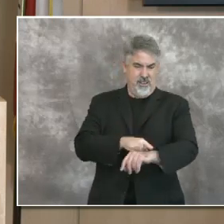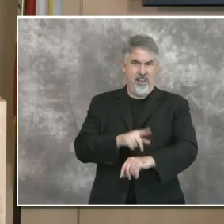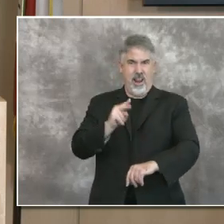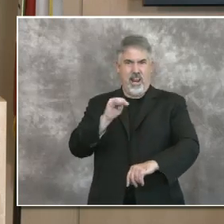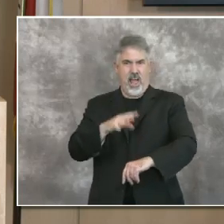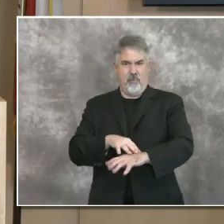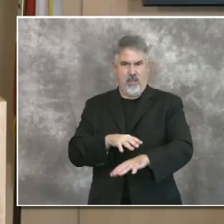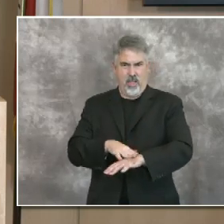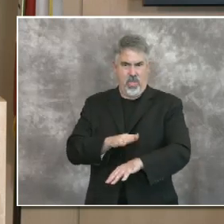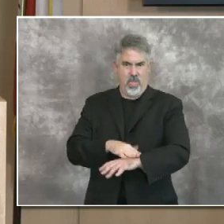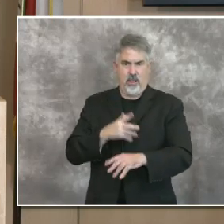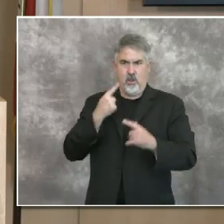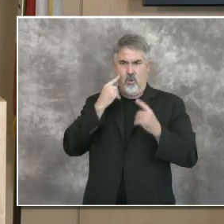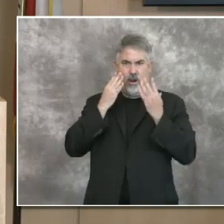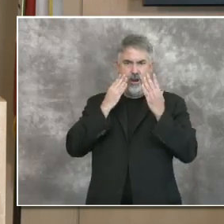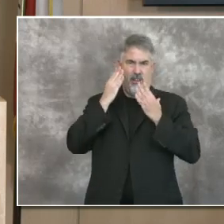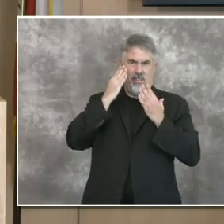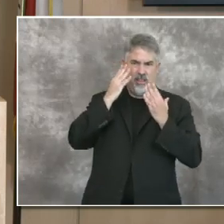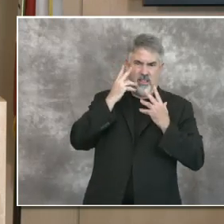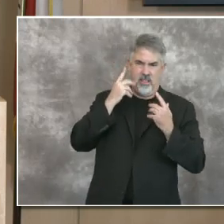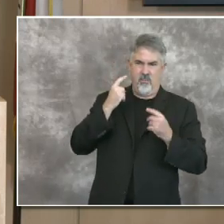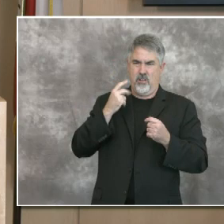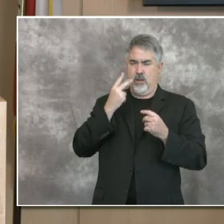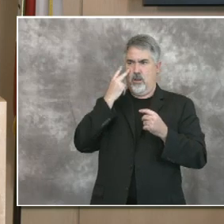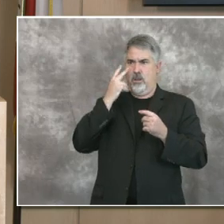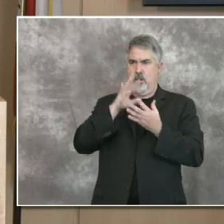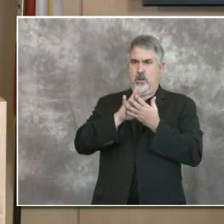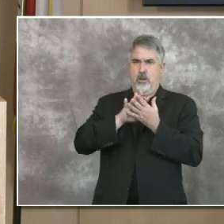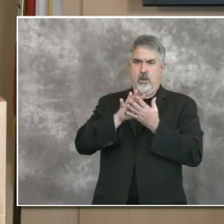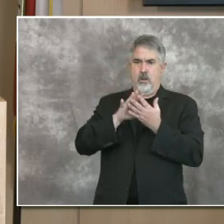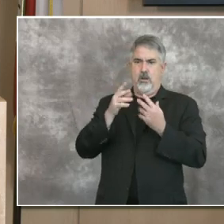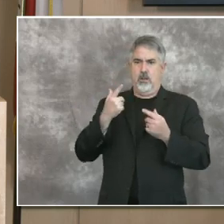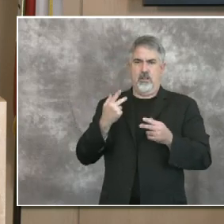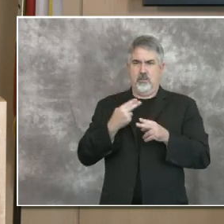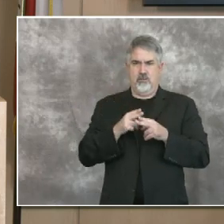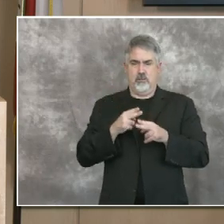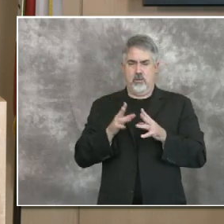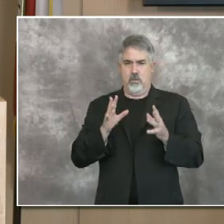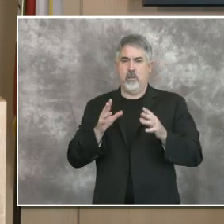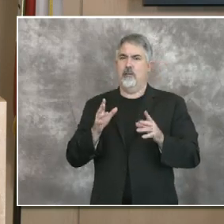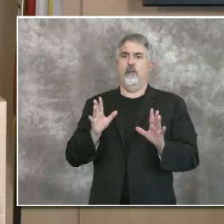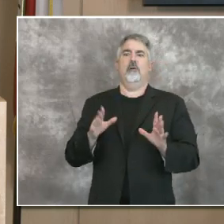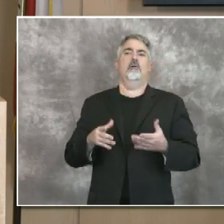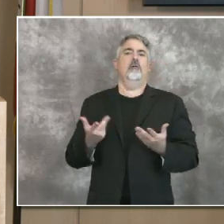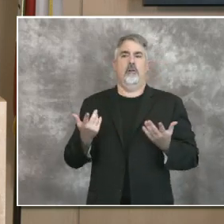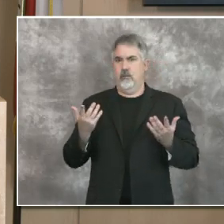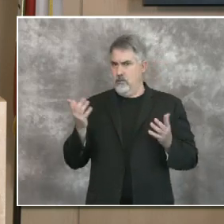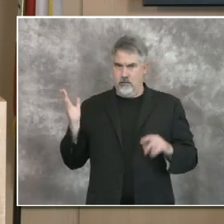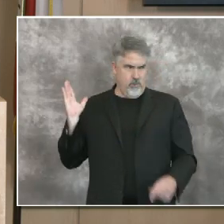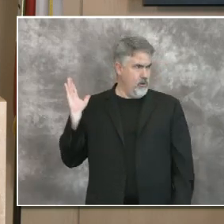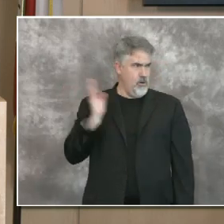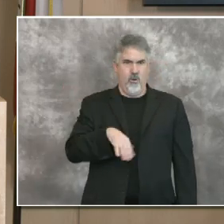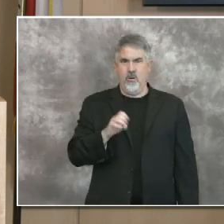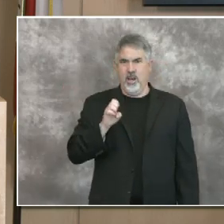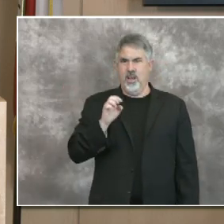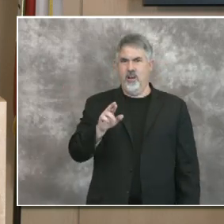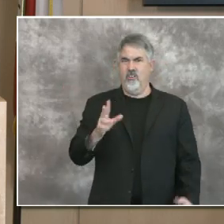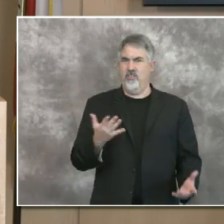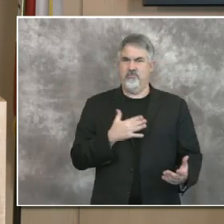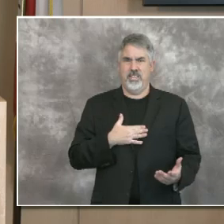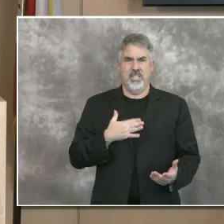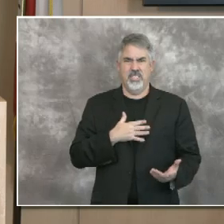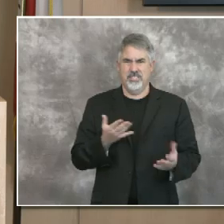or visual problems that are acute, that is a reason to seek